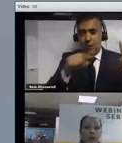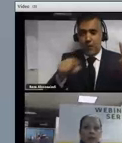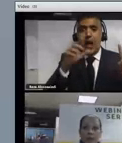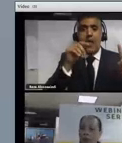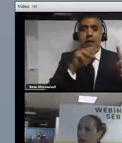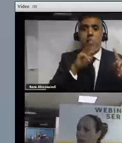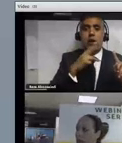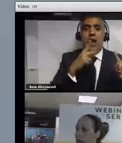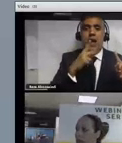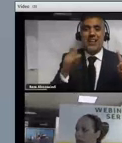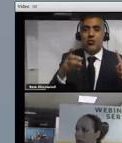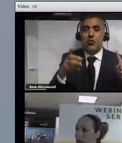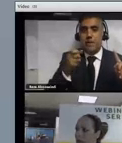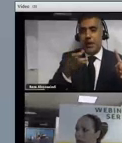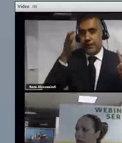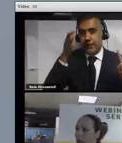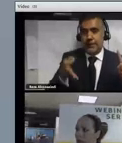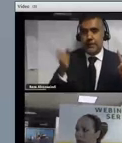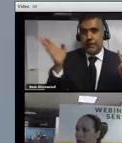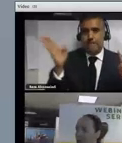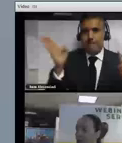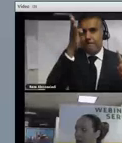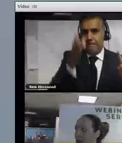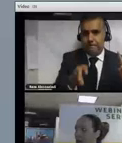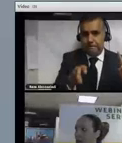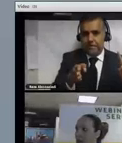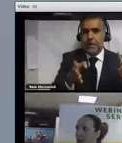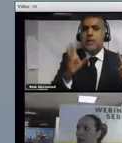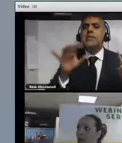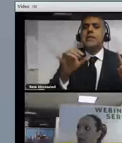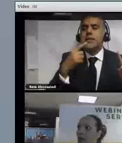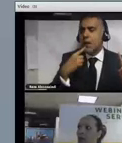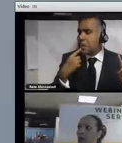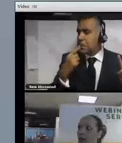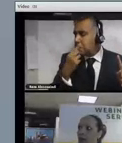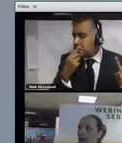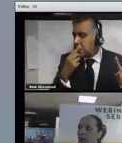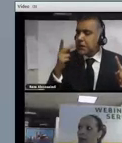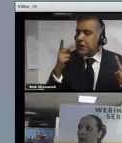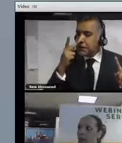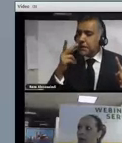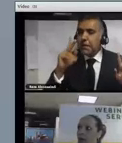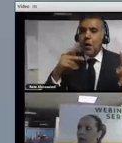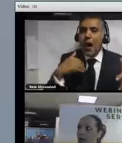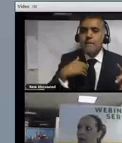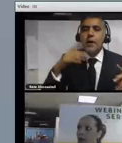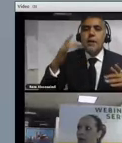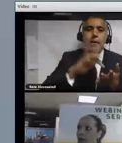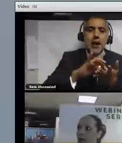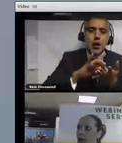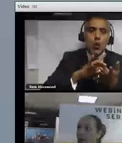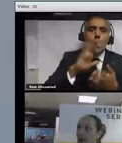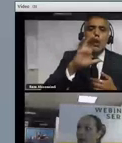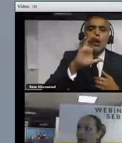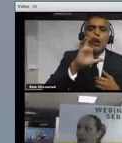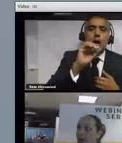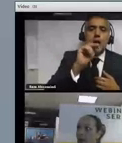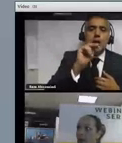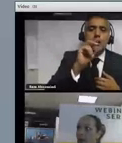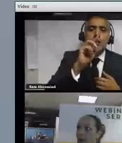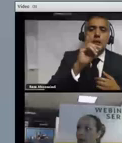draw the line, what they said was, oh, let's look at the people who have conditions, medical conditions, who are